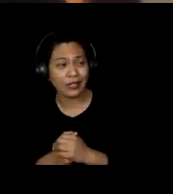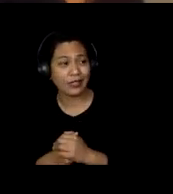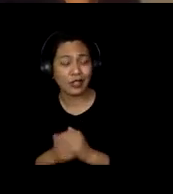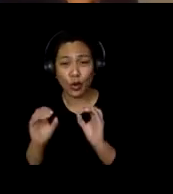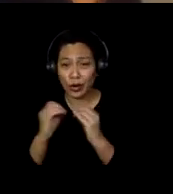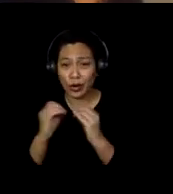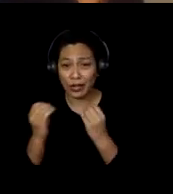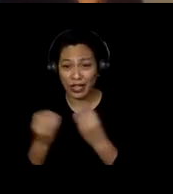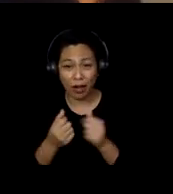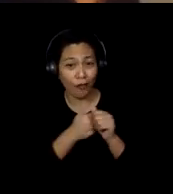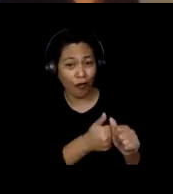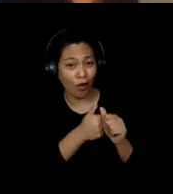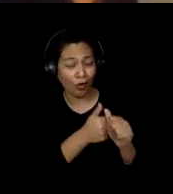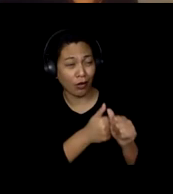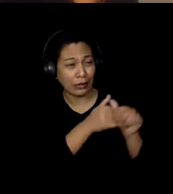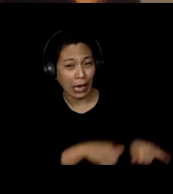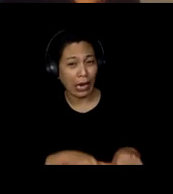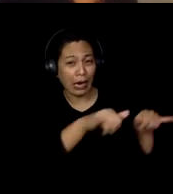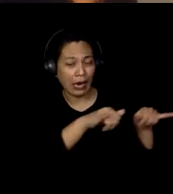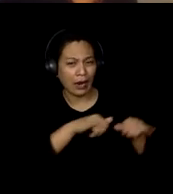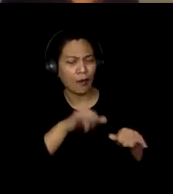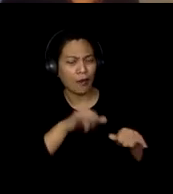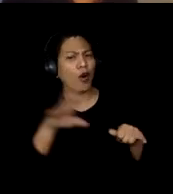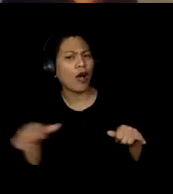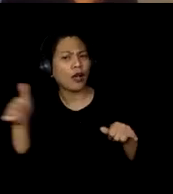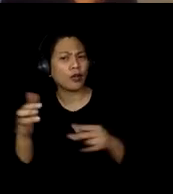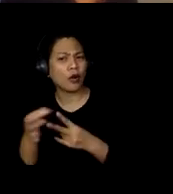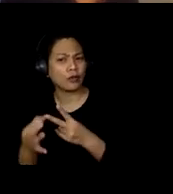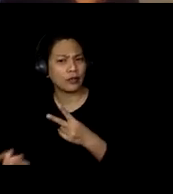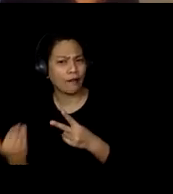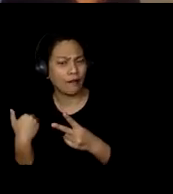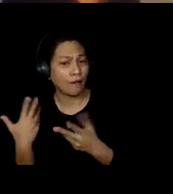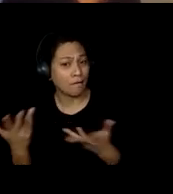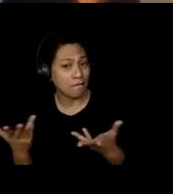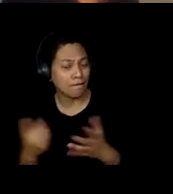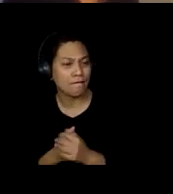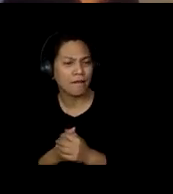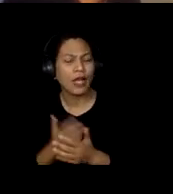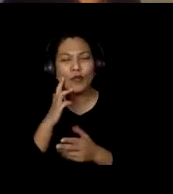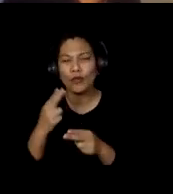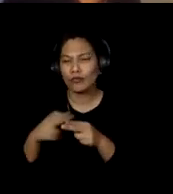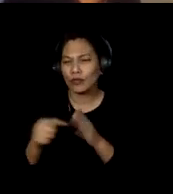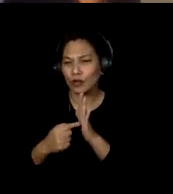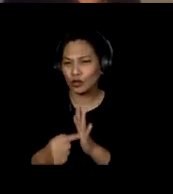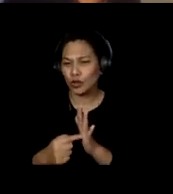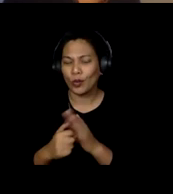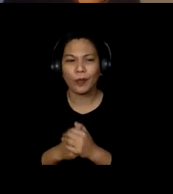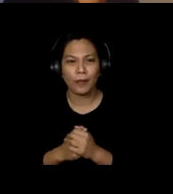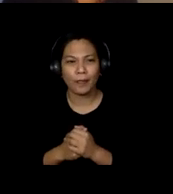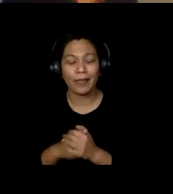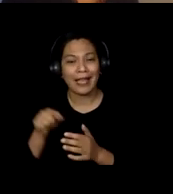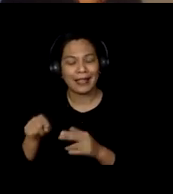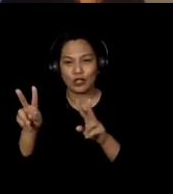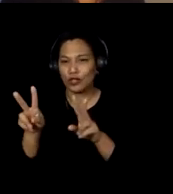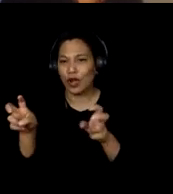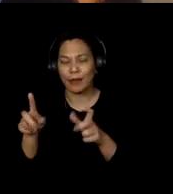have to follow what Google is telling us to do, or is there something else we can do? So we'll just have a brief look at this. This topic is